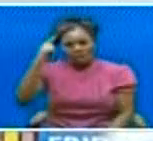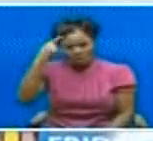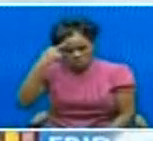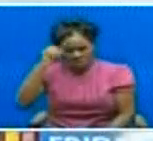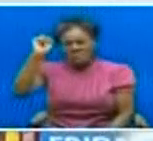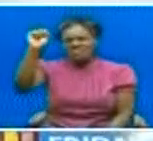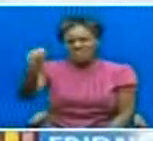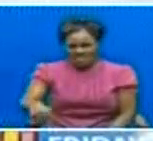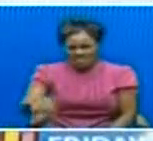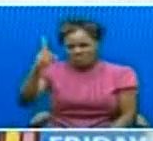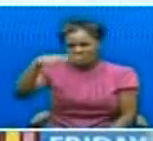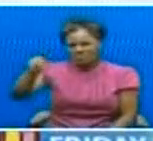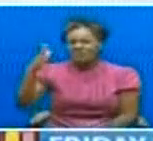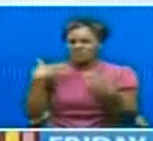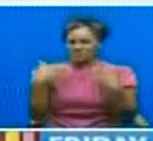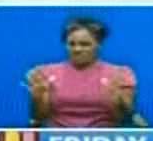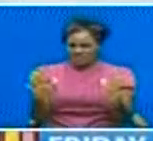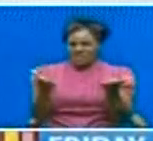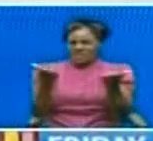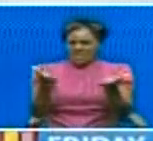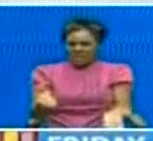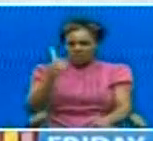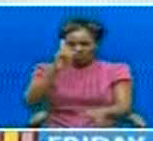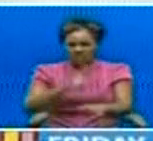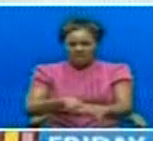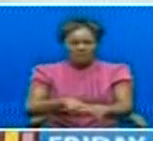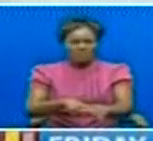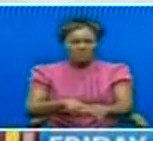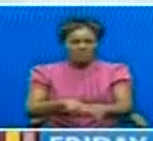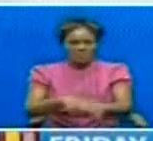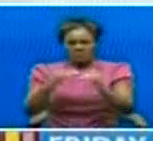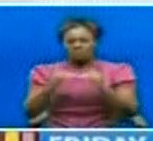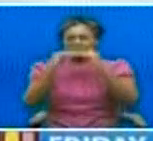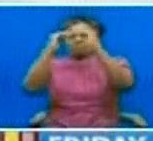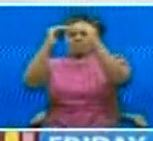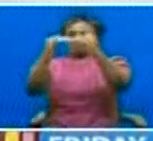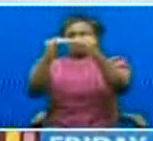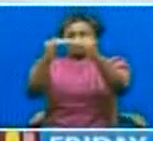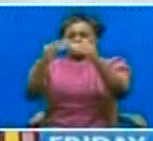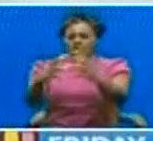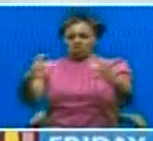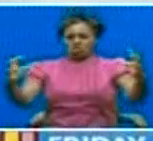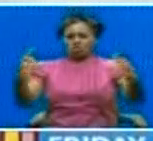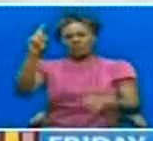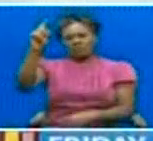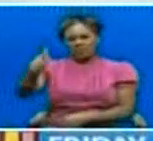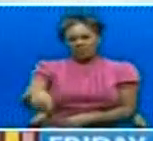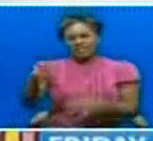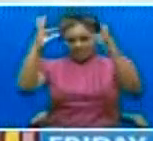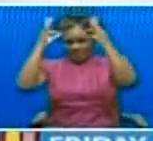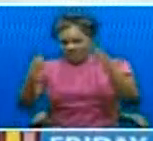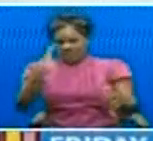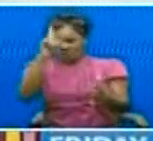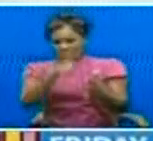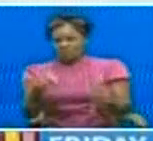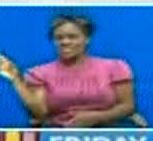yes, I've made it. Mm-hmm. Now it's time for me to take up the next level. I needed growth. Okay. So I decided to take